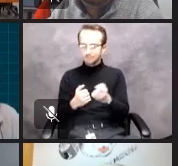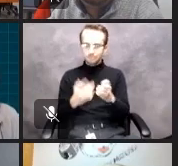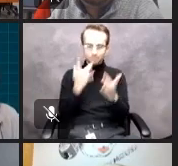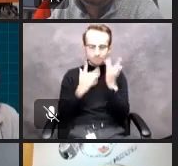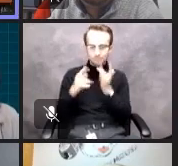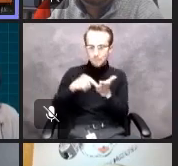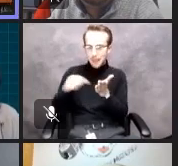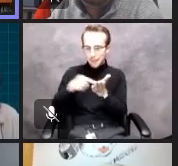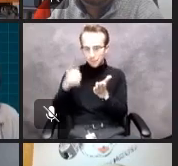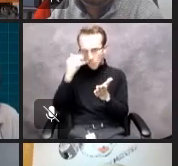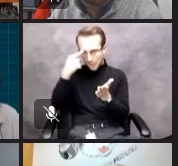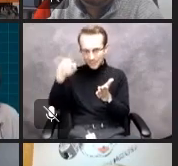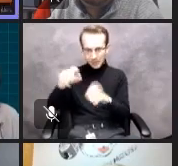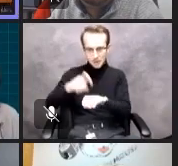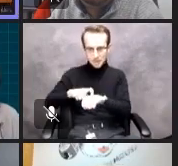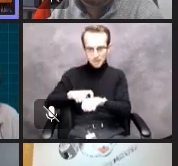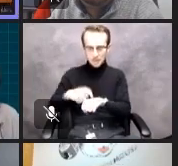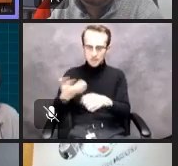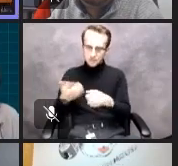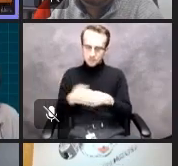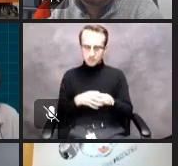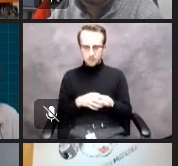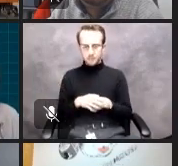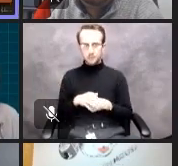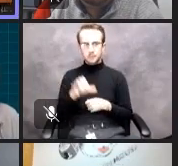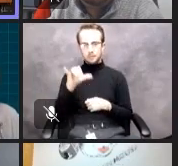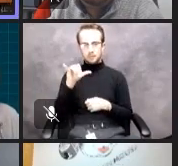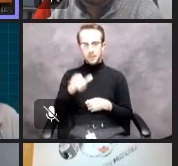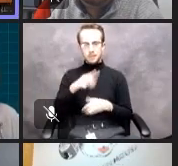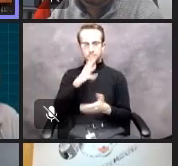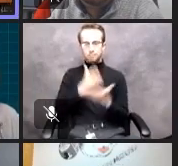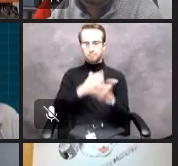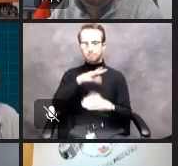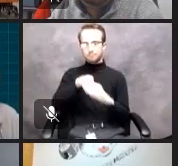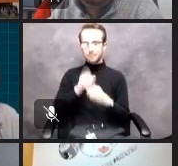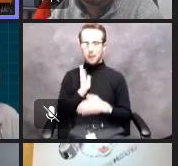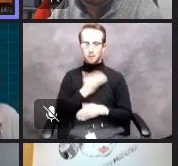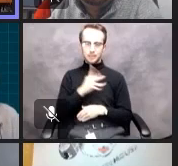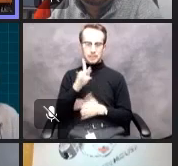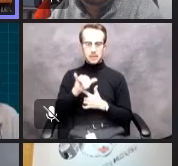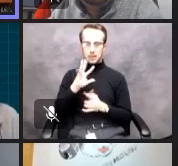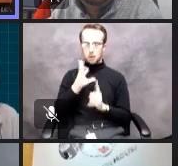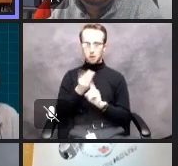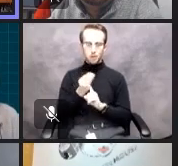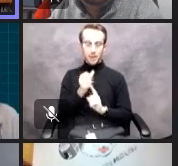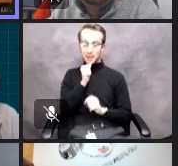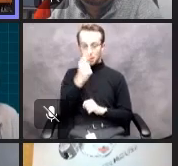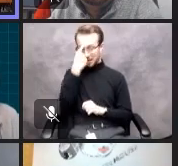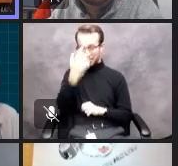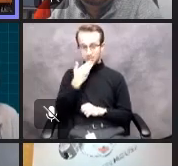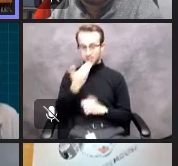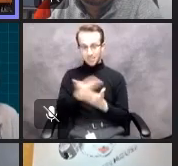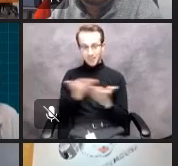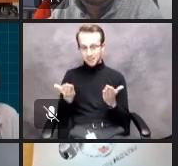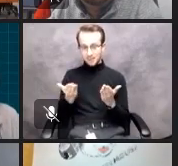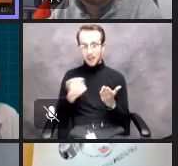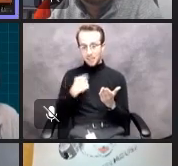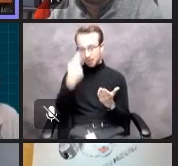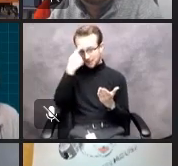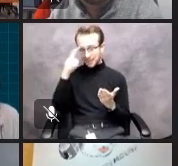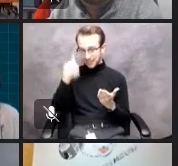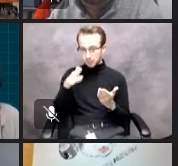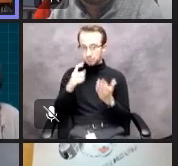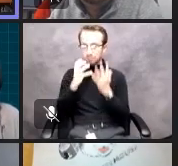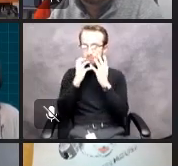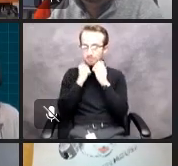think that's part of the culture here. I don't think it's a good thing. I do think we need to value and recognize people's